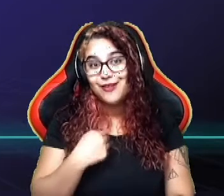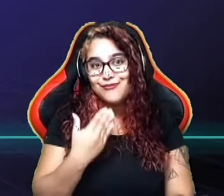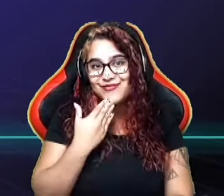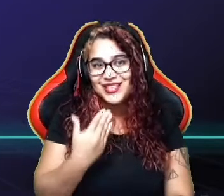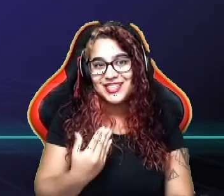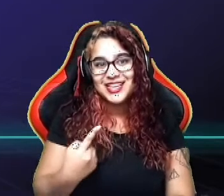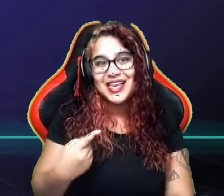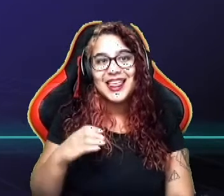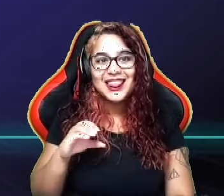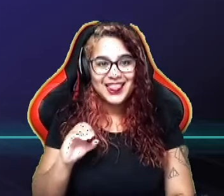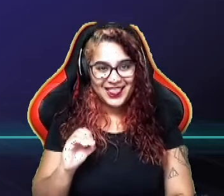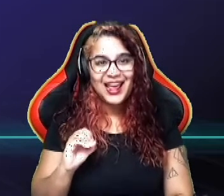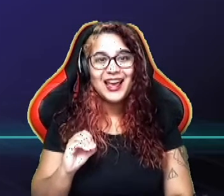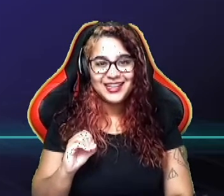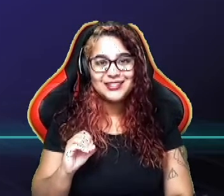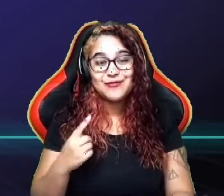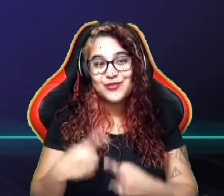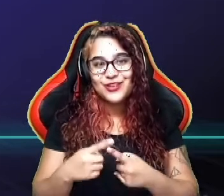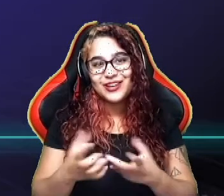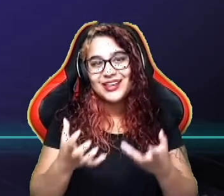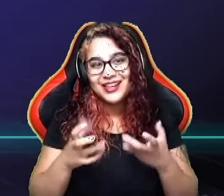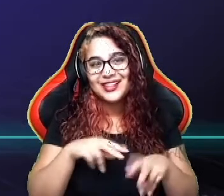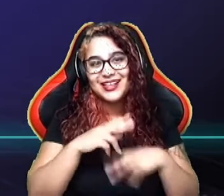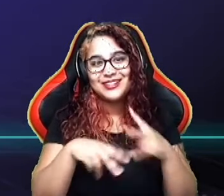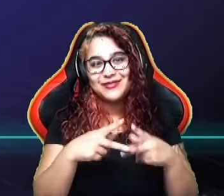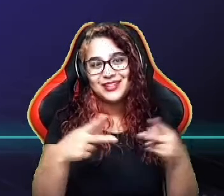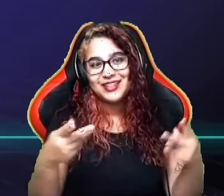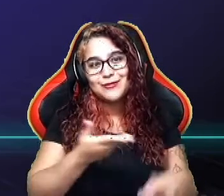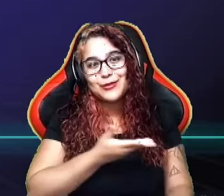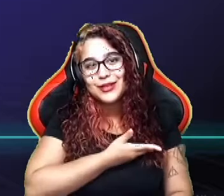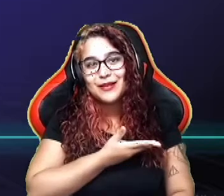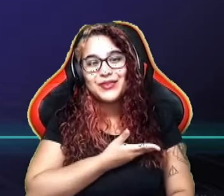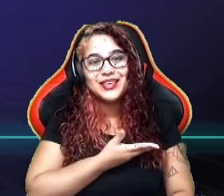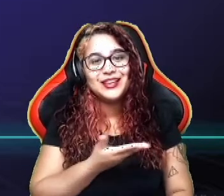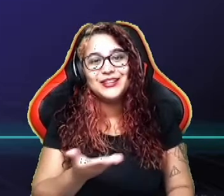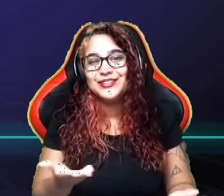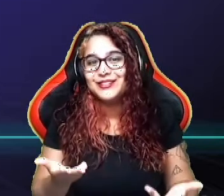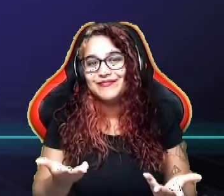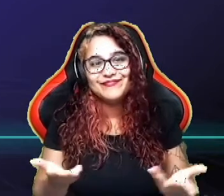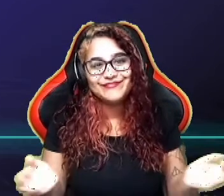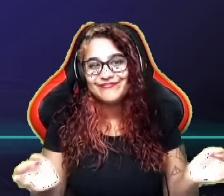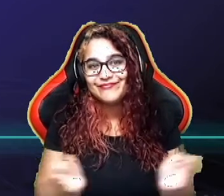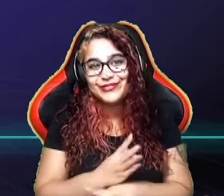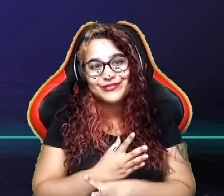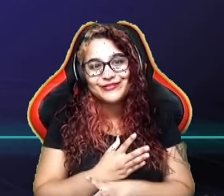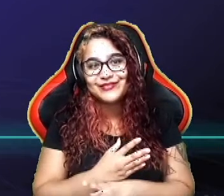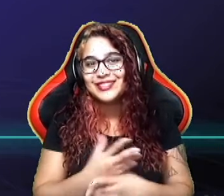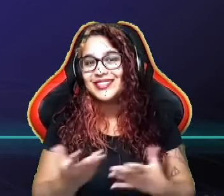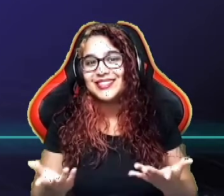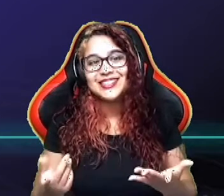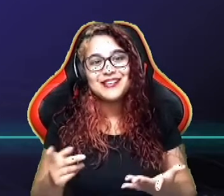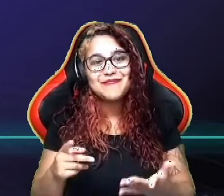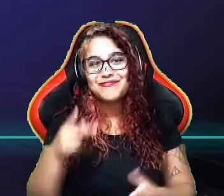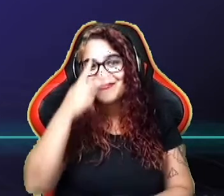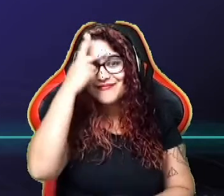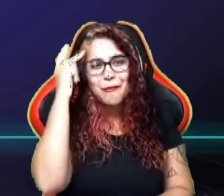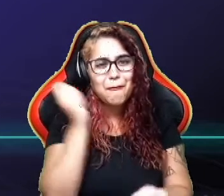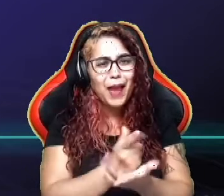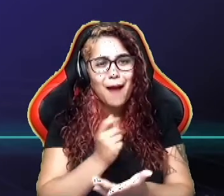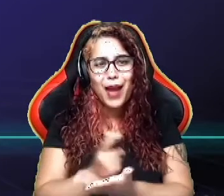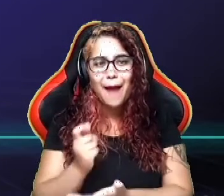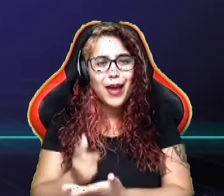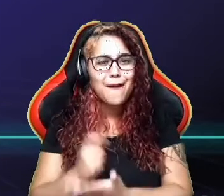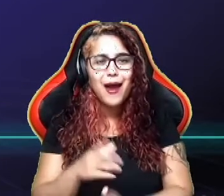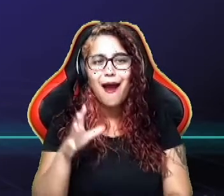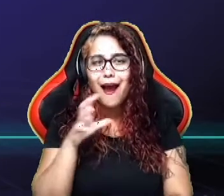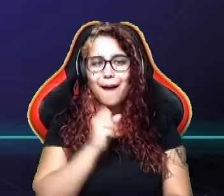Even the 10 extra units that I had set out to give as gifts to friends, they